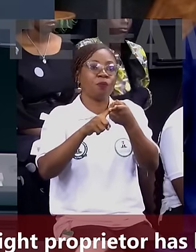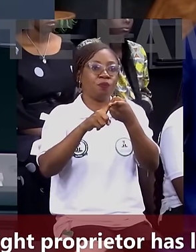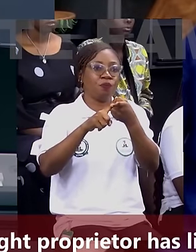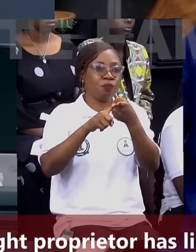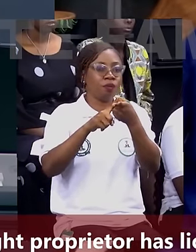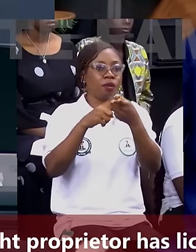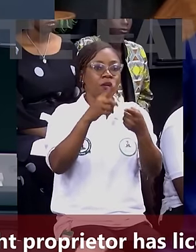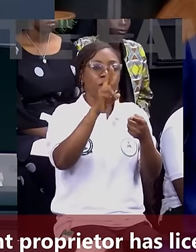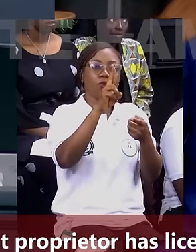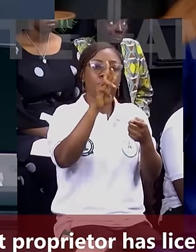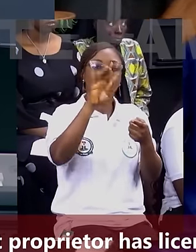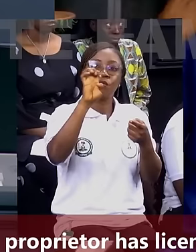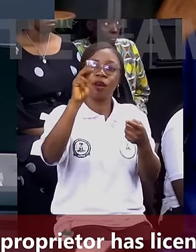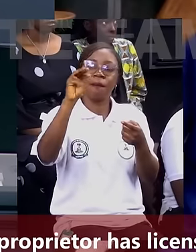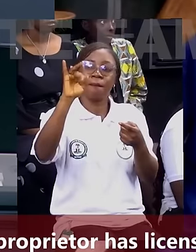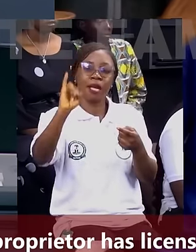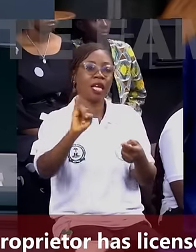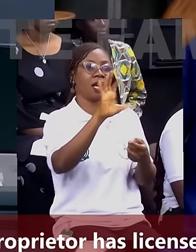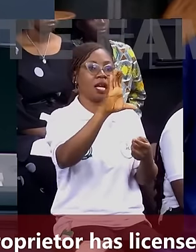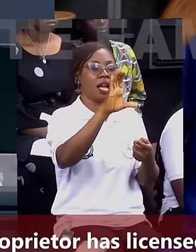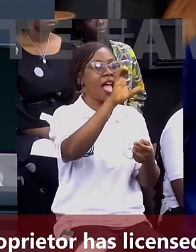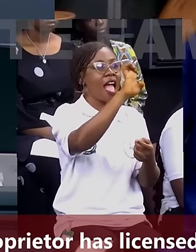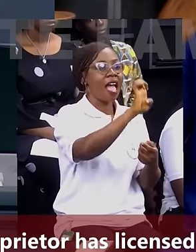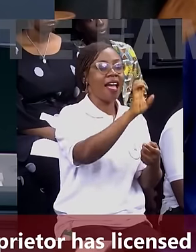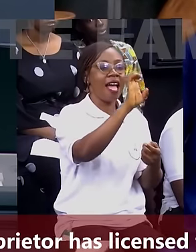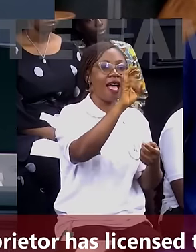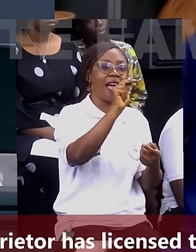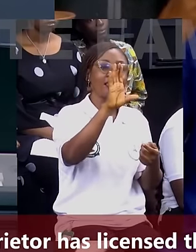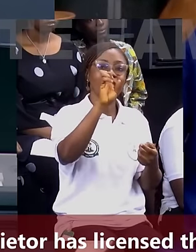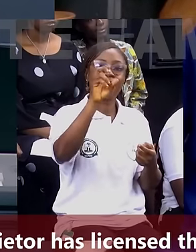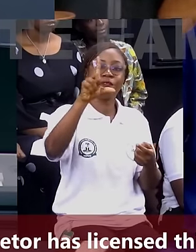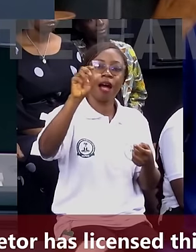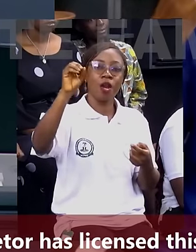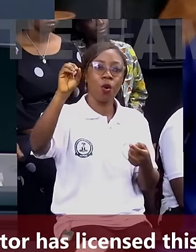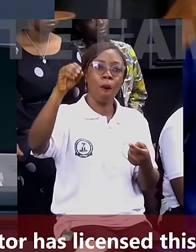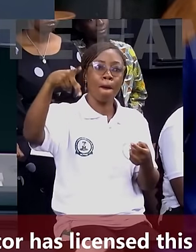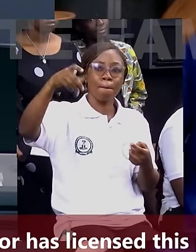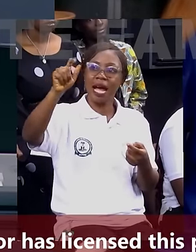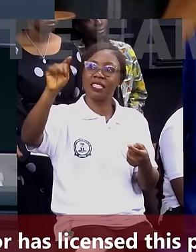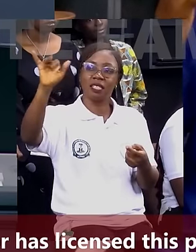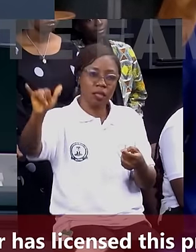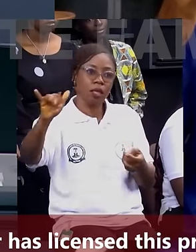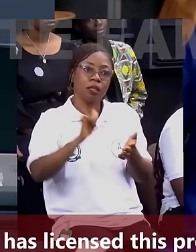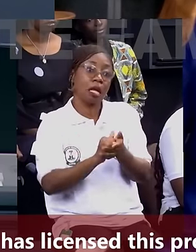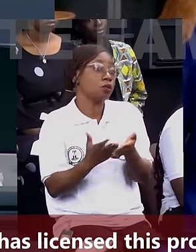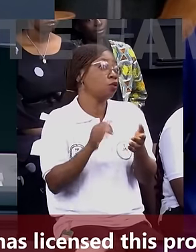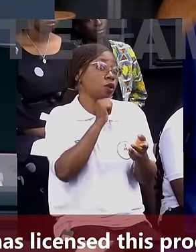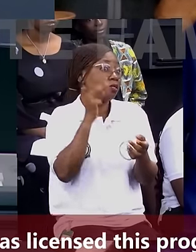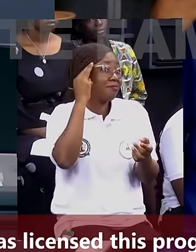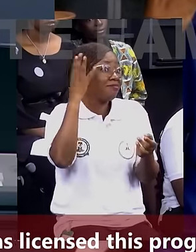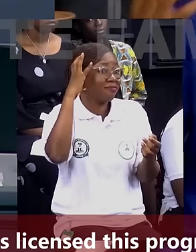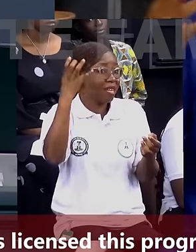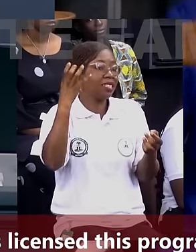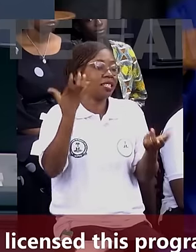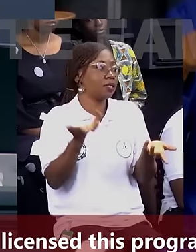encephalopathy. So it's not everything that is caused by witches and wizards, and it is not necessarily madness. Yes,